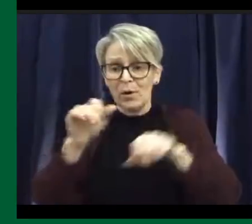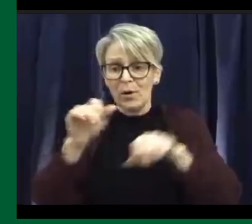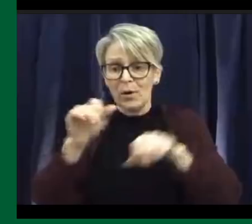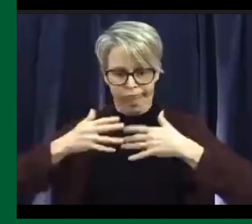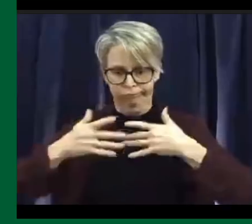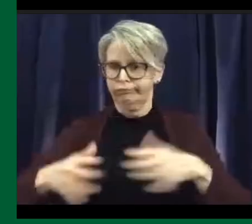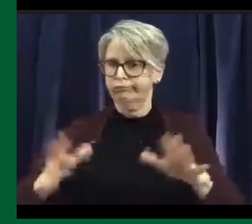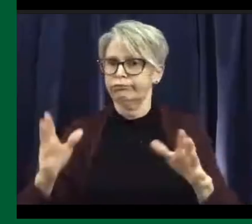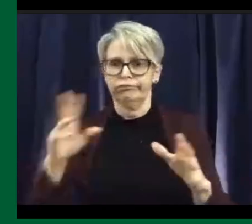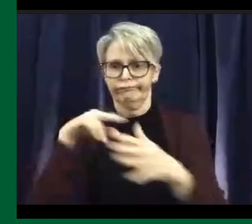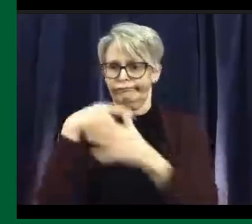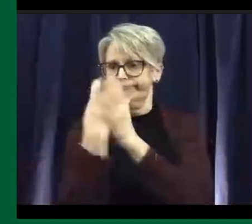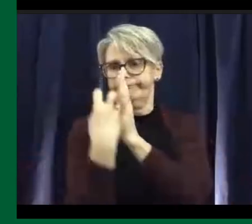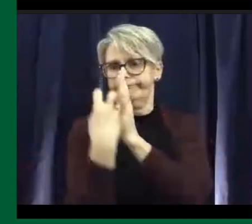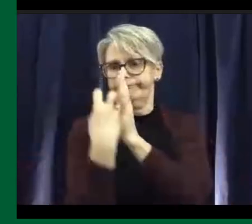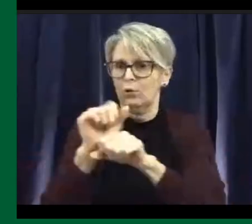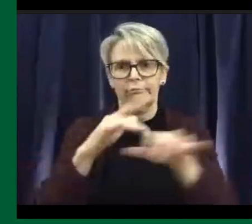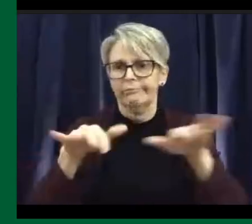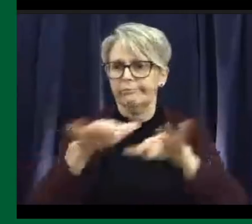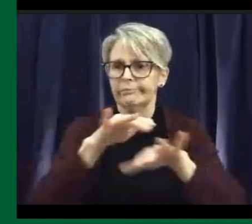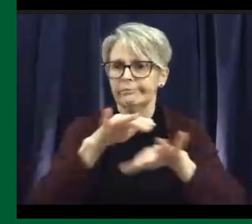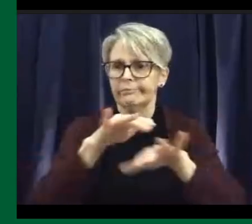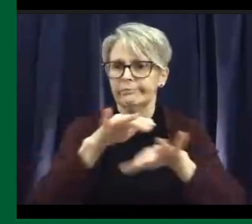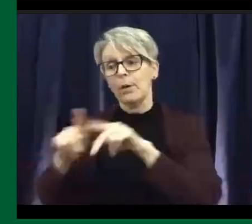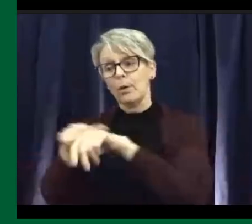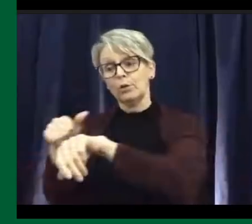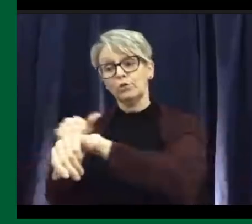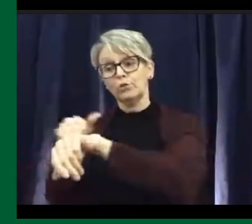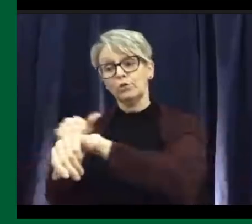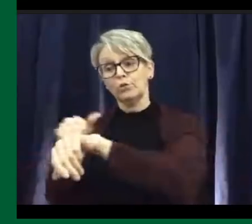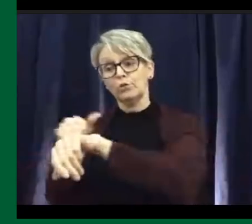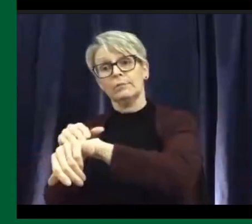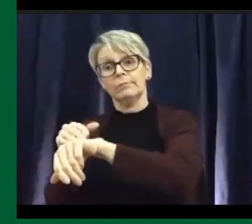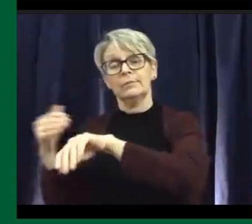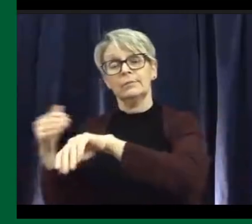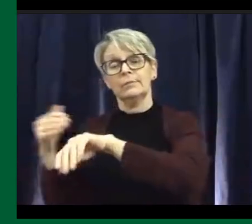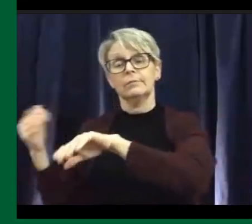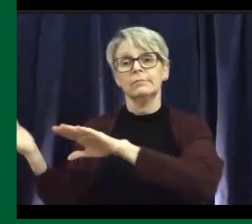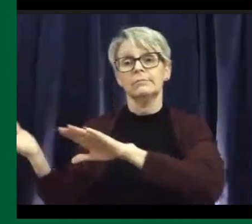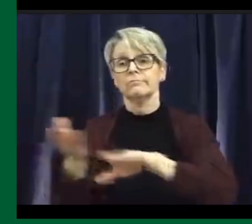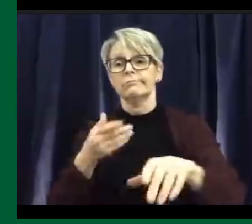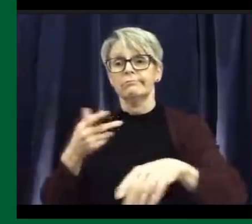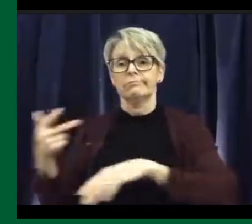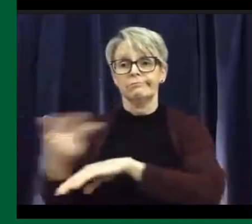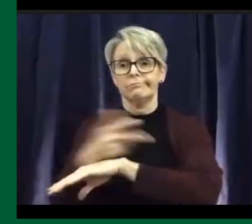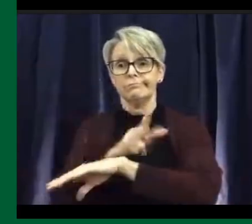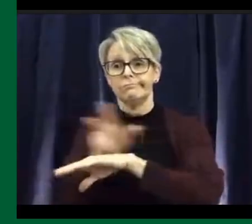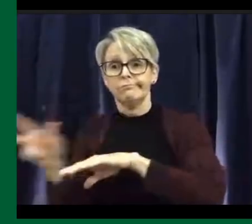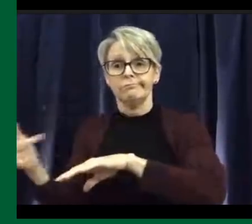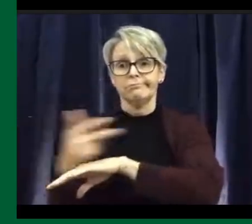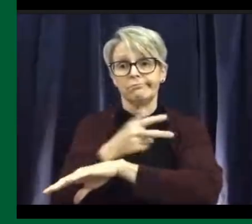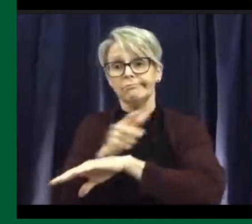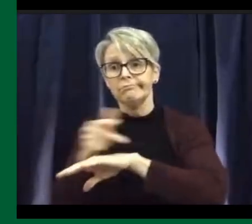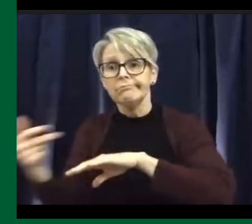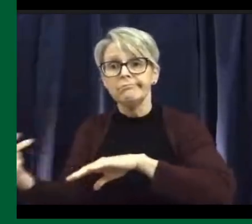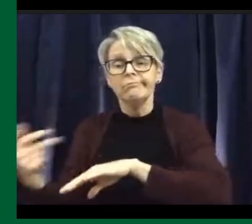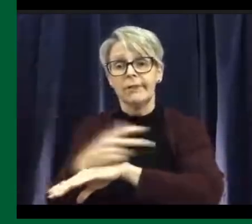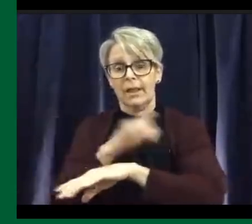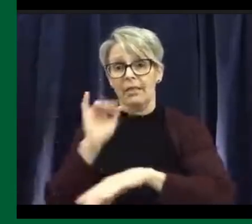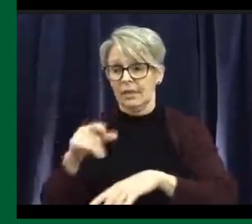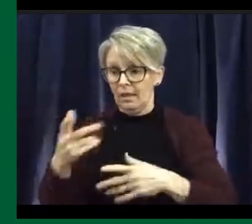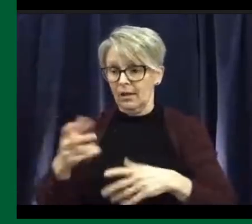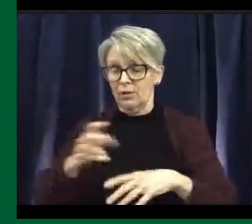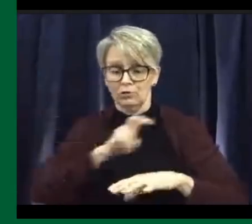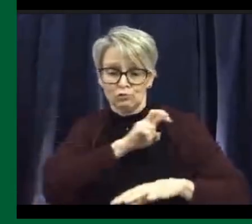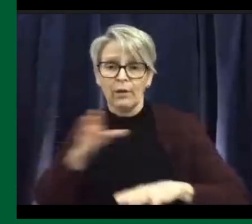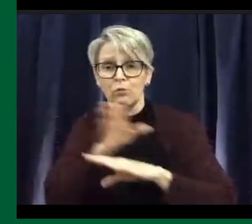and, people who work in the trucking industry have been one of those essential workers who have been traveling throughout Canada, throughout